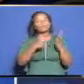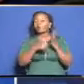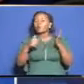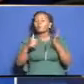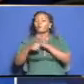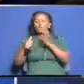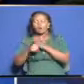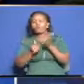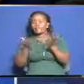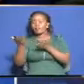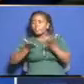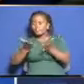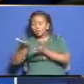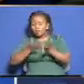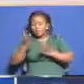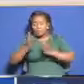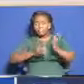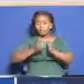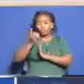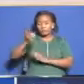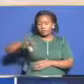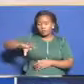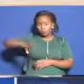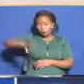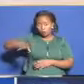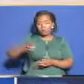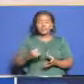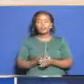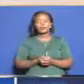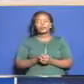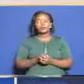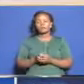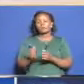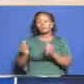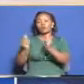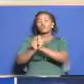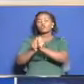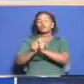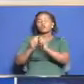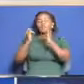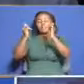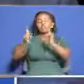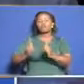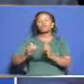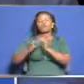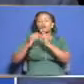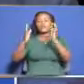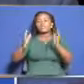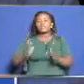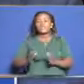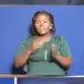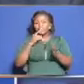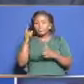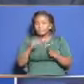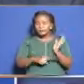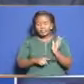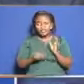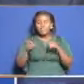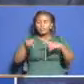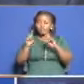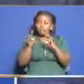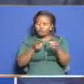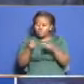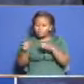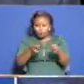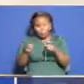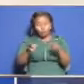devolved services in regards to Wajir County. Flanked by a section of leaders from Wajir, the newly sworn-in governor said he was in control and ready to serve the